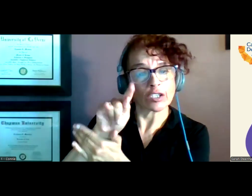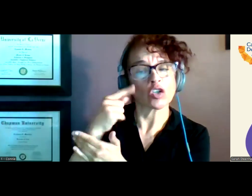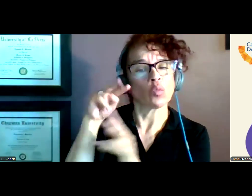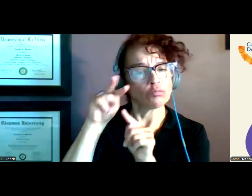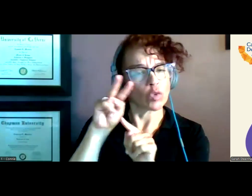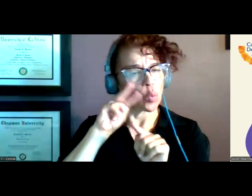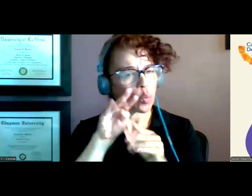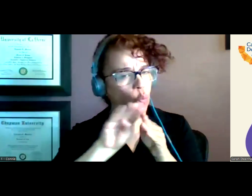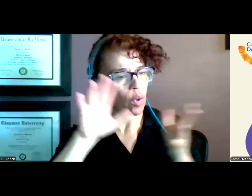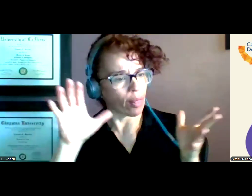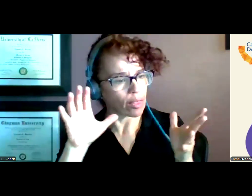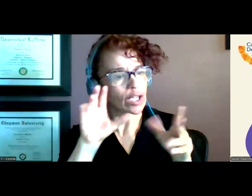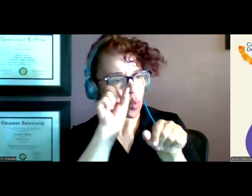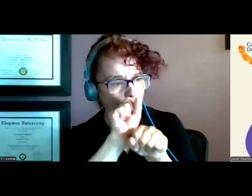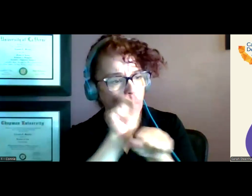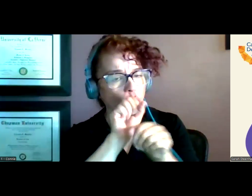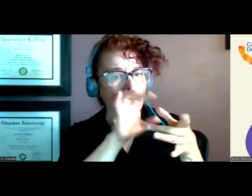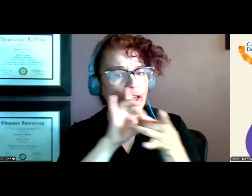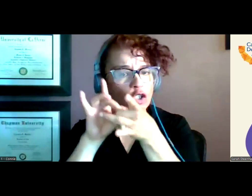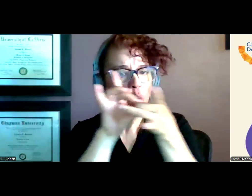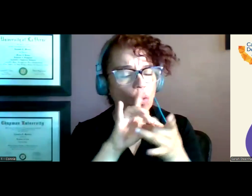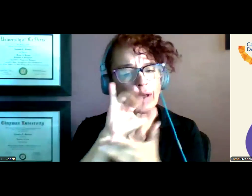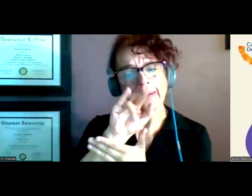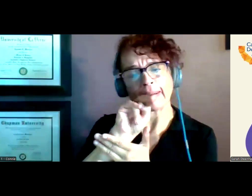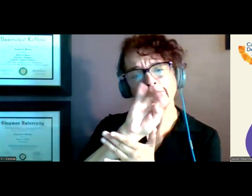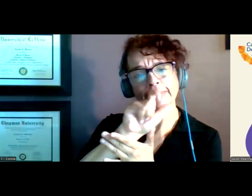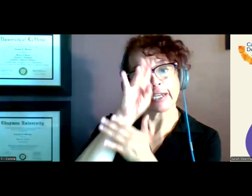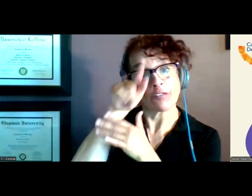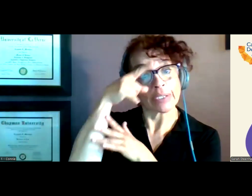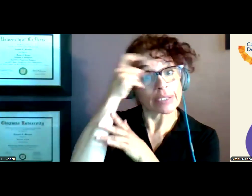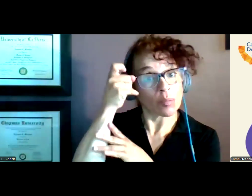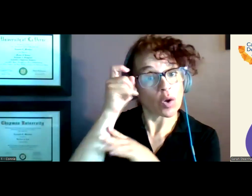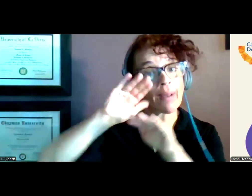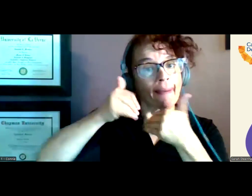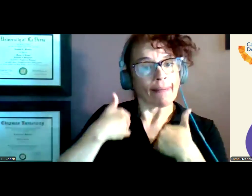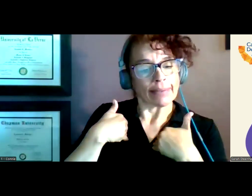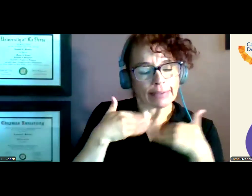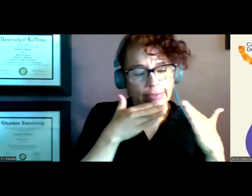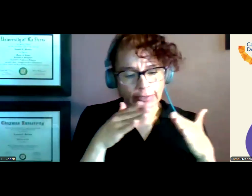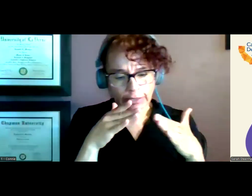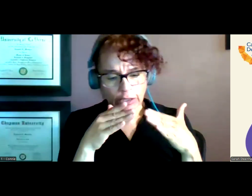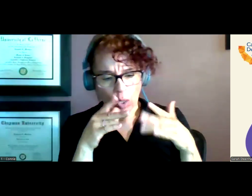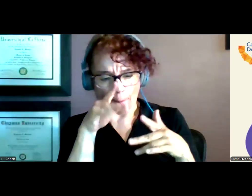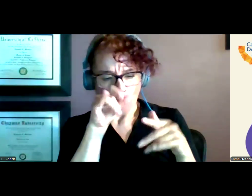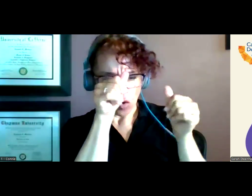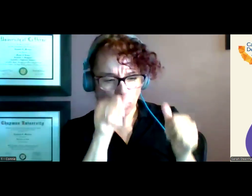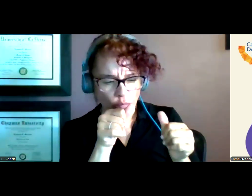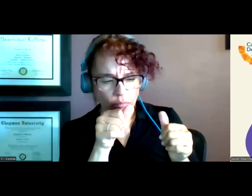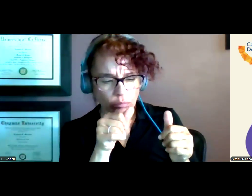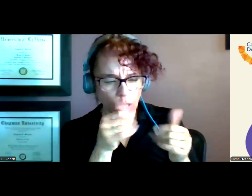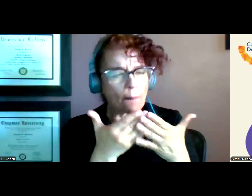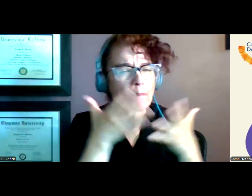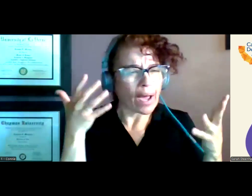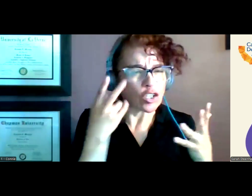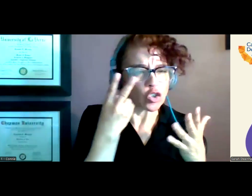be releasing a lot of the work related to those initiatives this summer and having kind of a symposium, which is pretty much